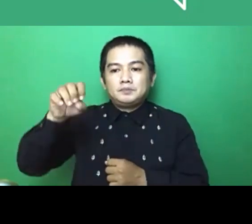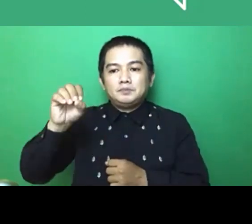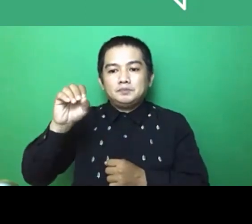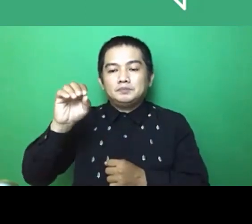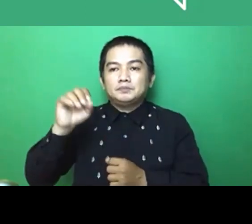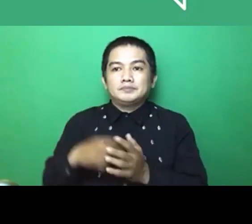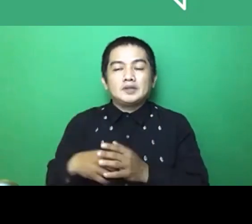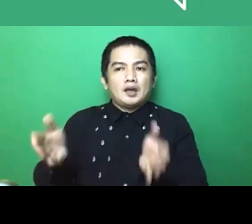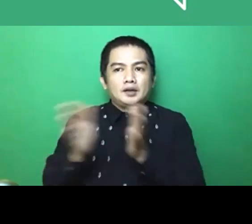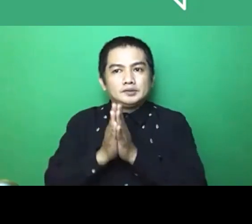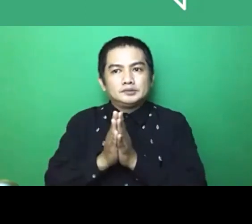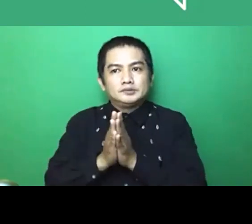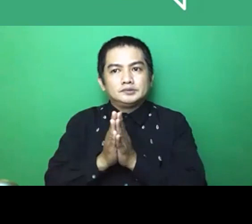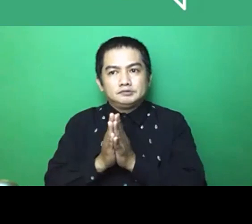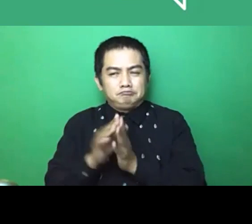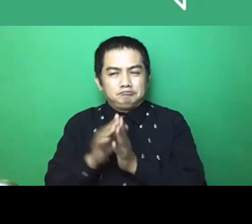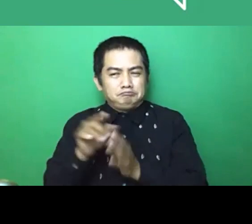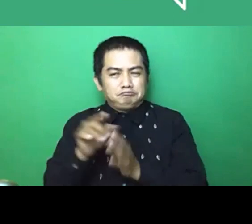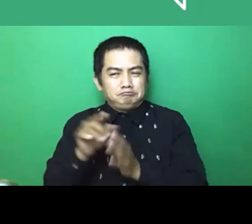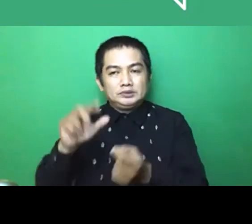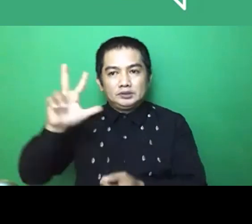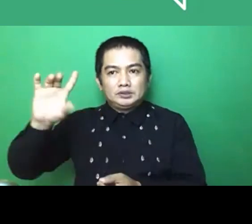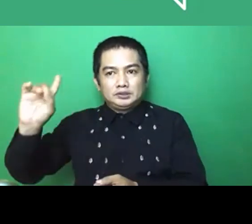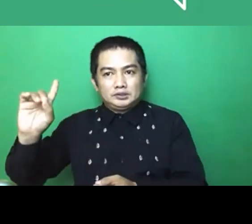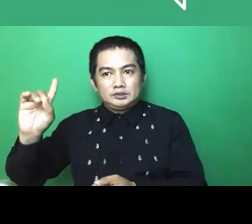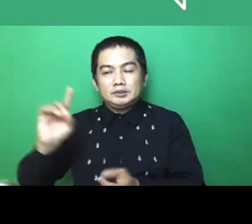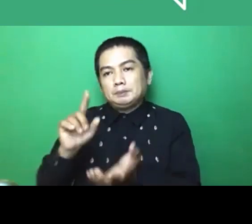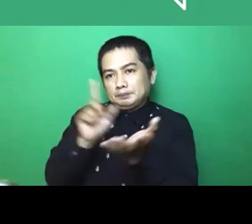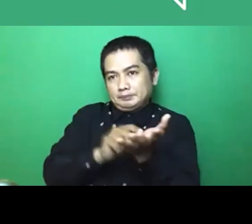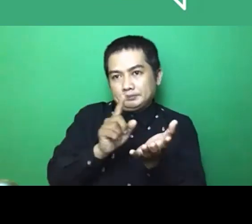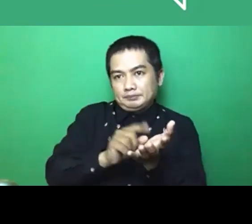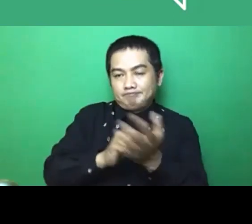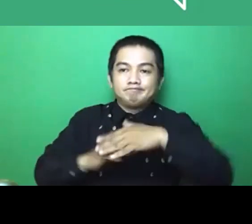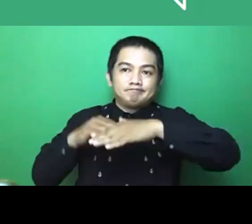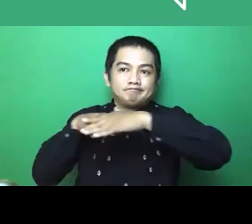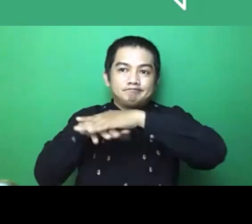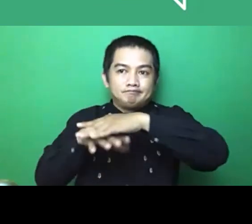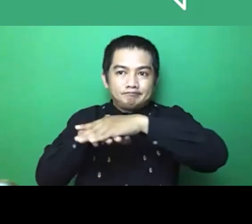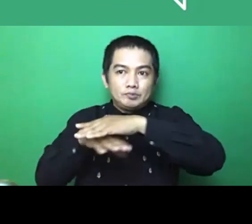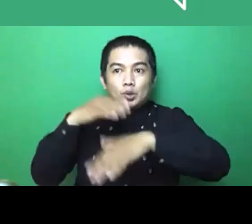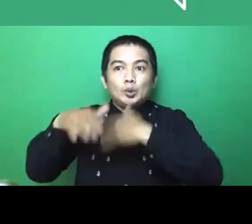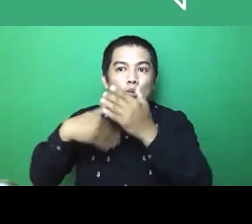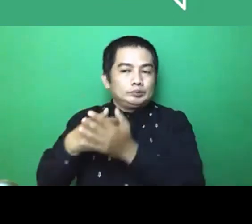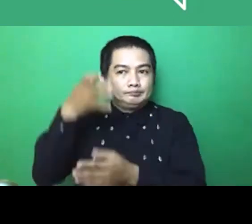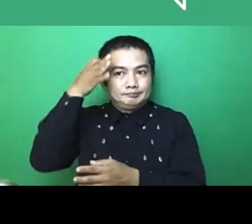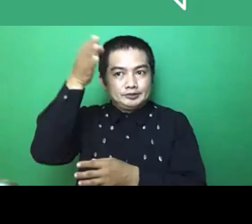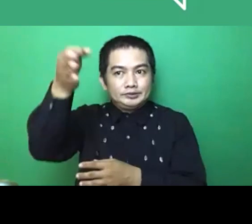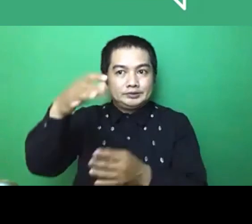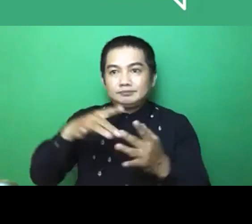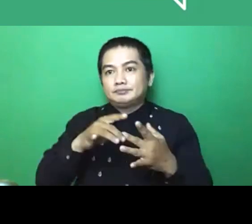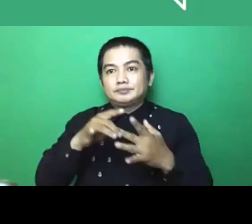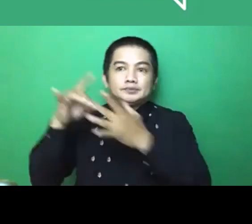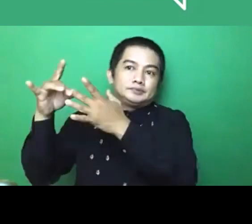she asked, do you think 3D printing and printers can be accessible to all in the future, especially